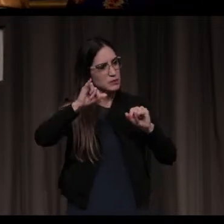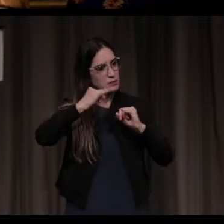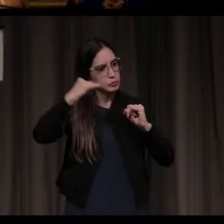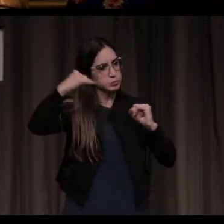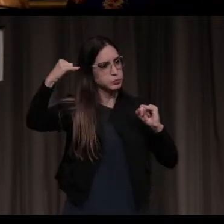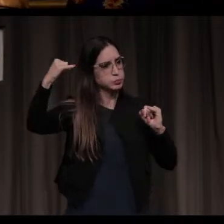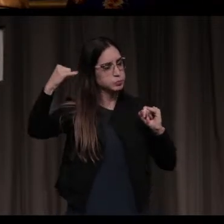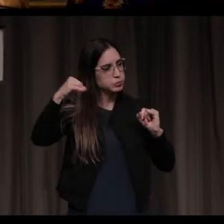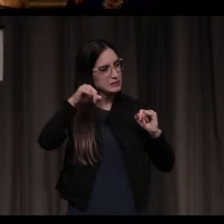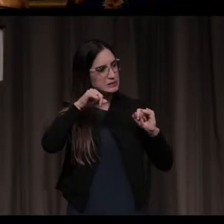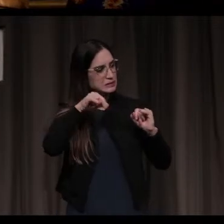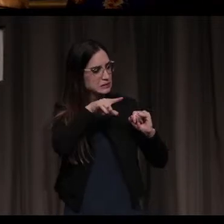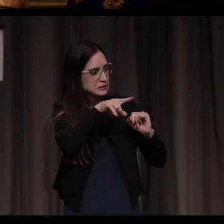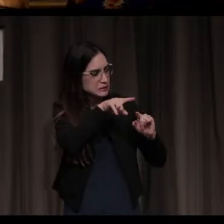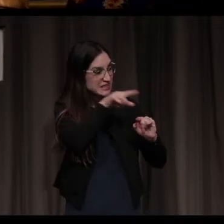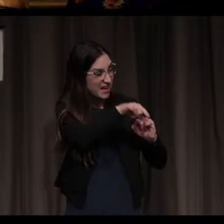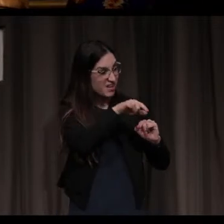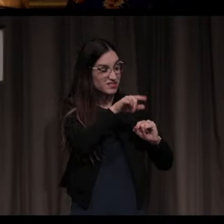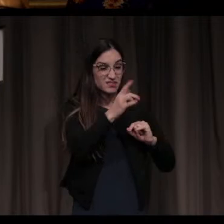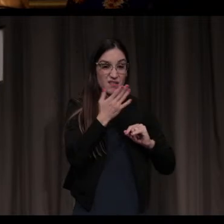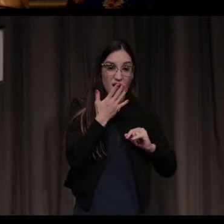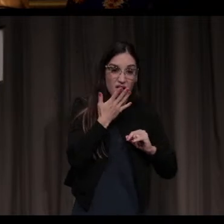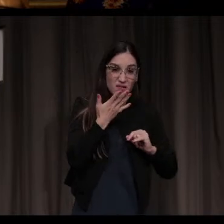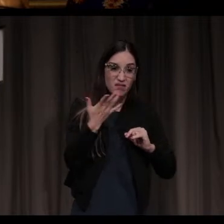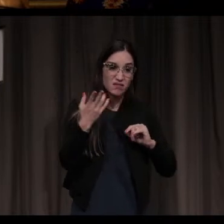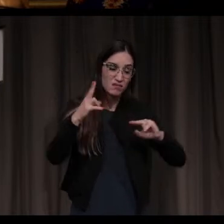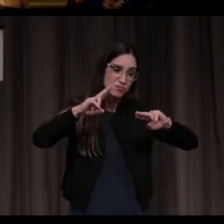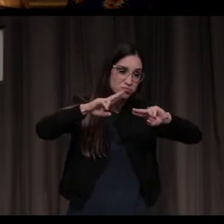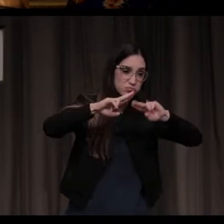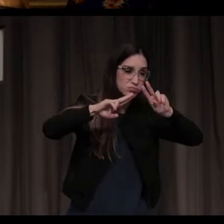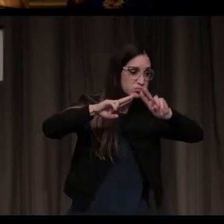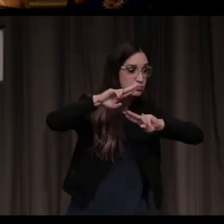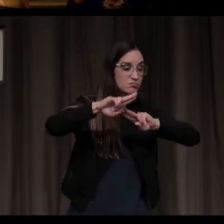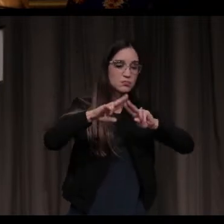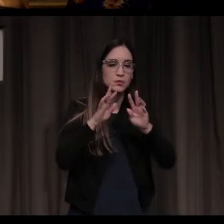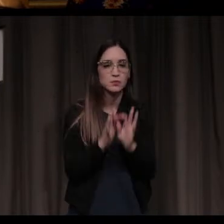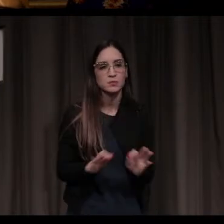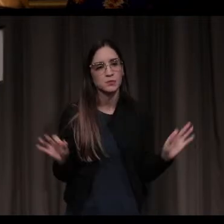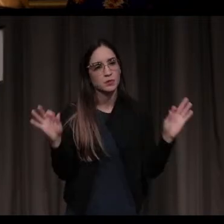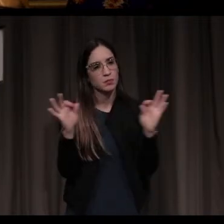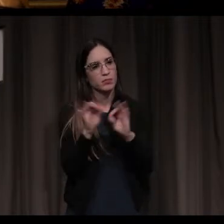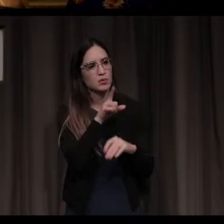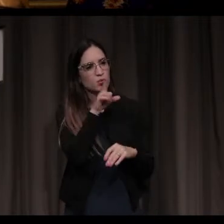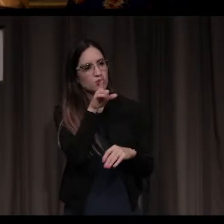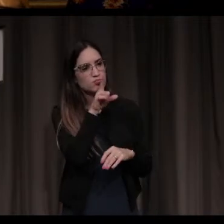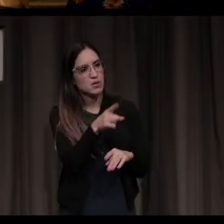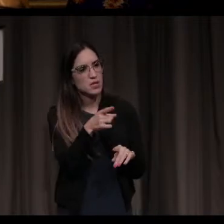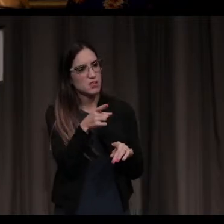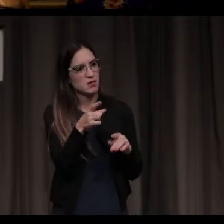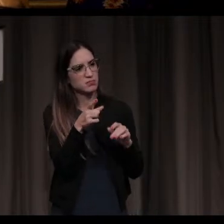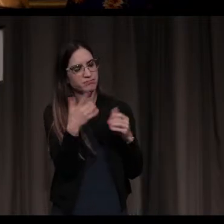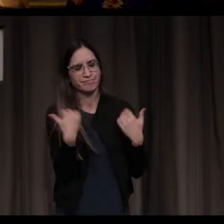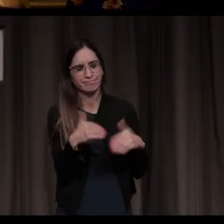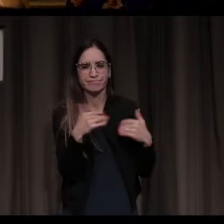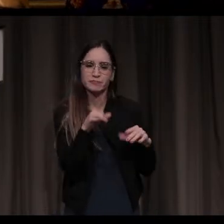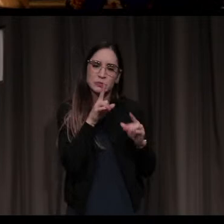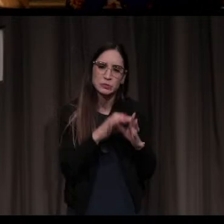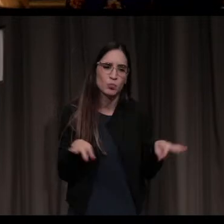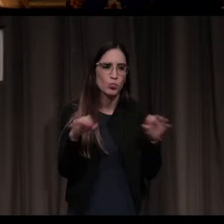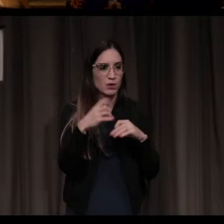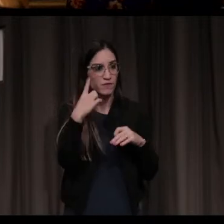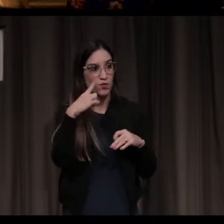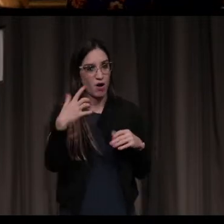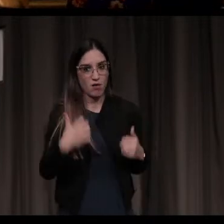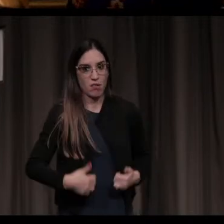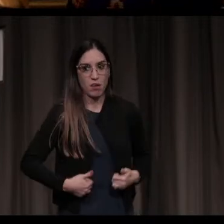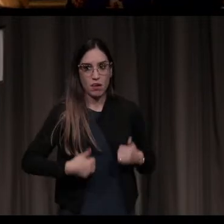But this particular color combination is super important. It's really foundational to our way of life out there in the Miccosukee and Seminole